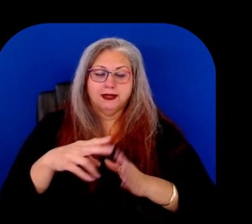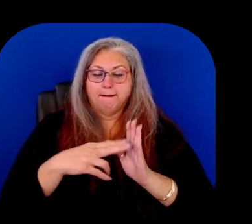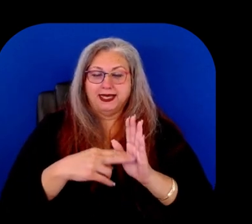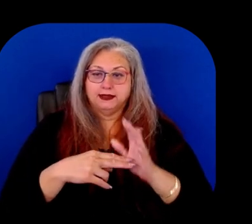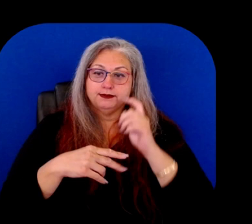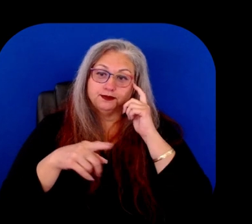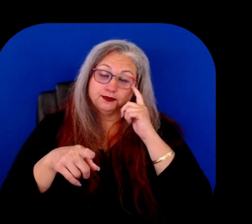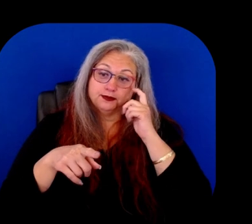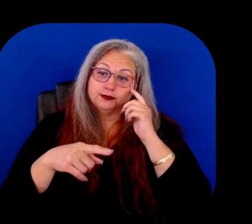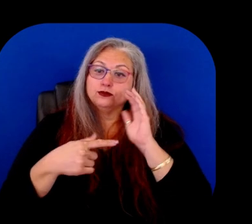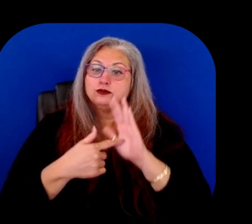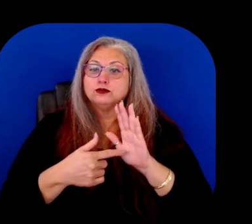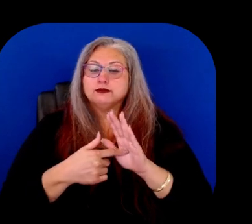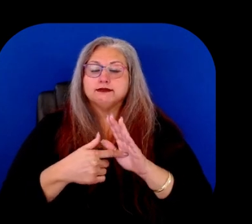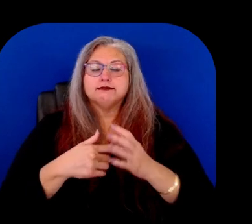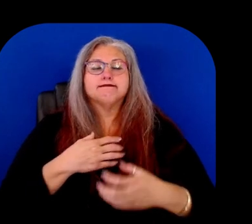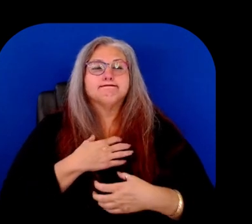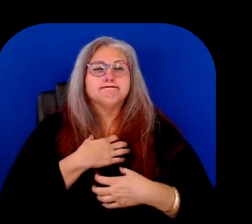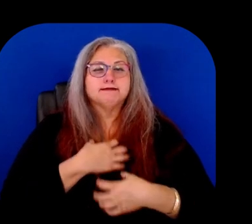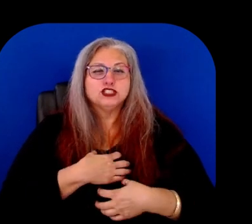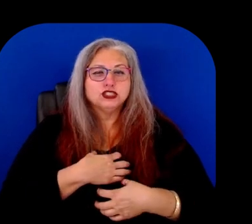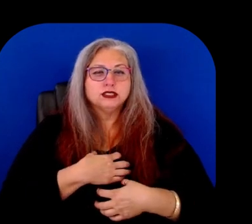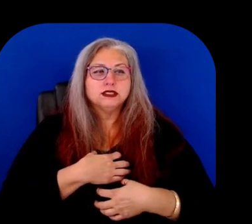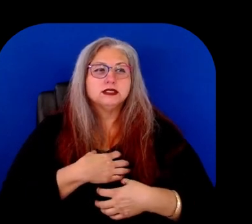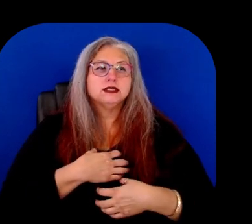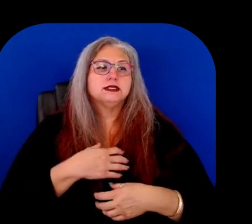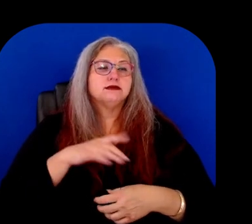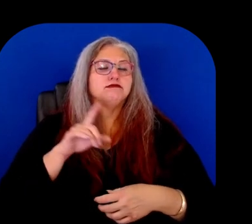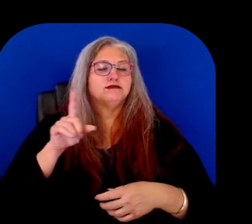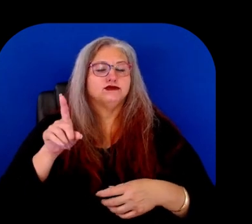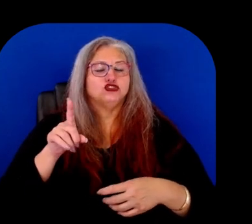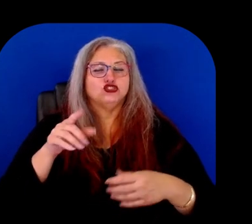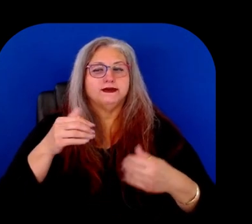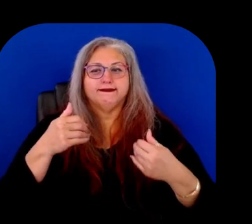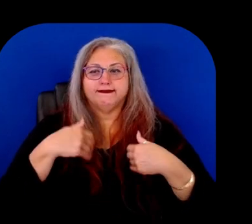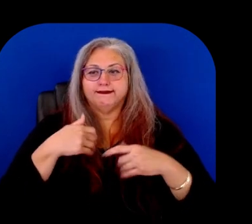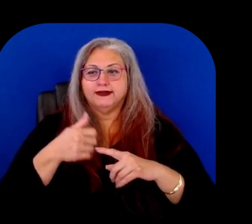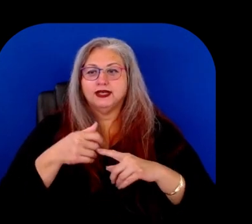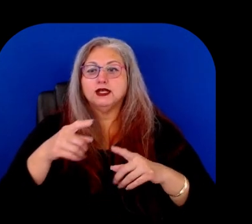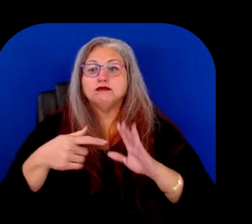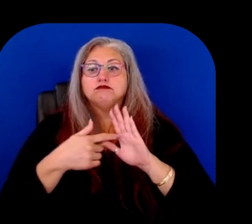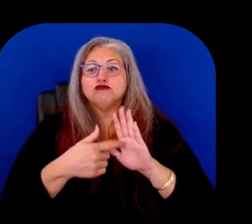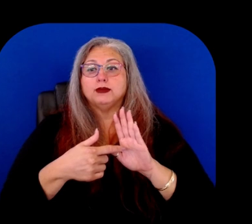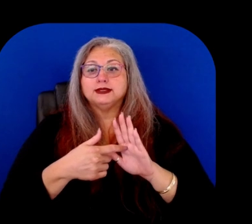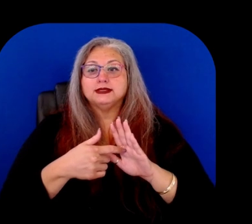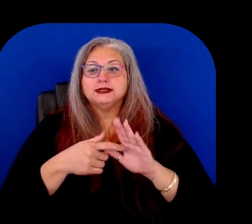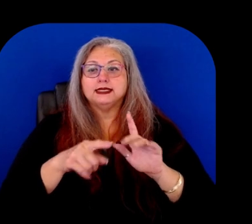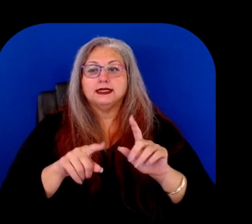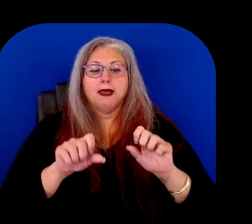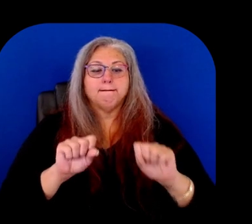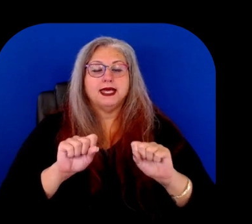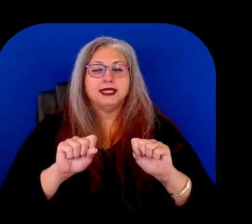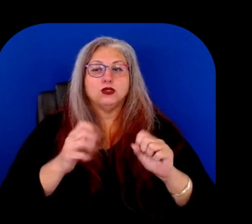this represents the passion that she has This represents